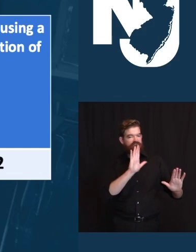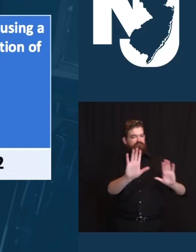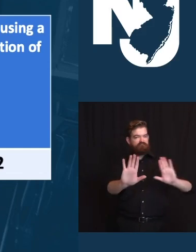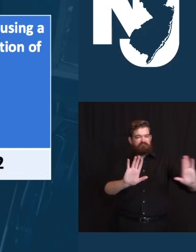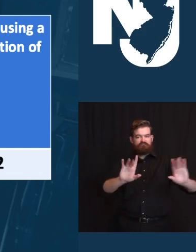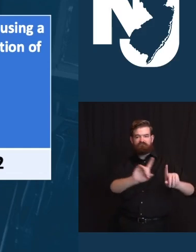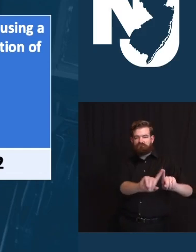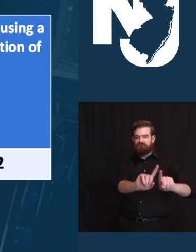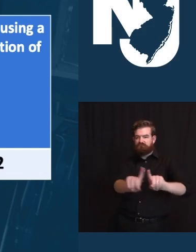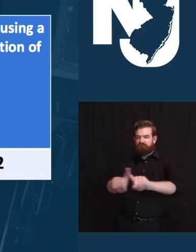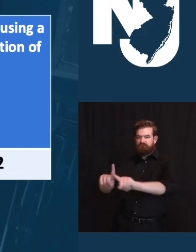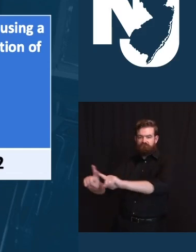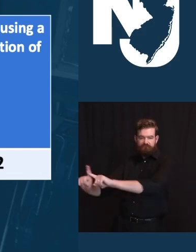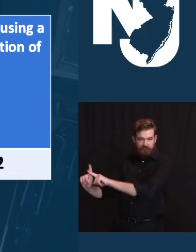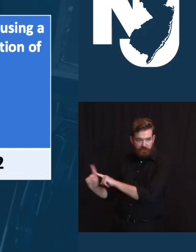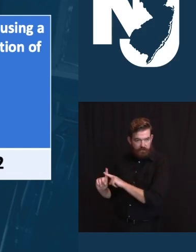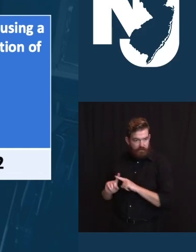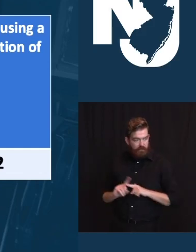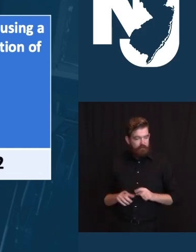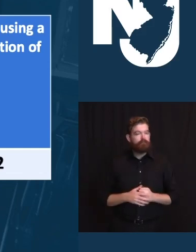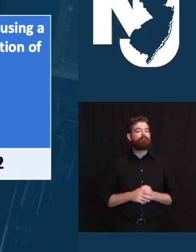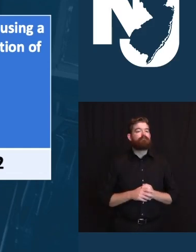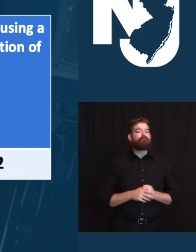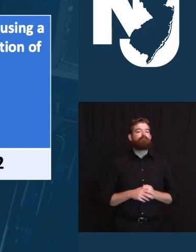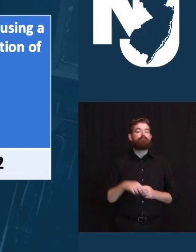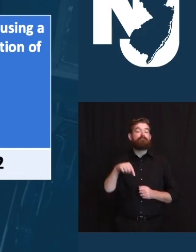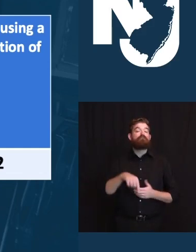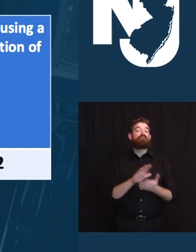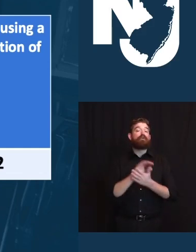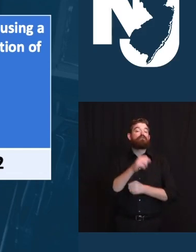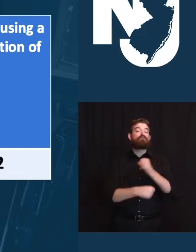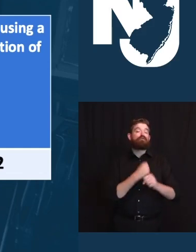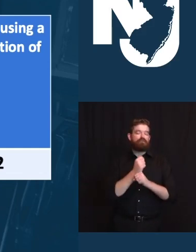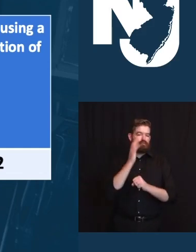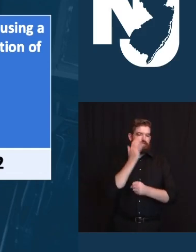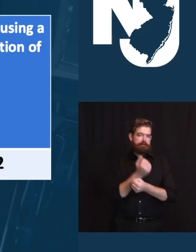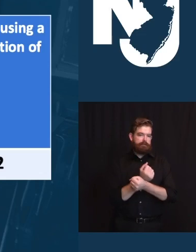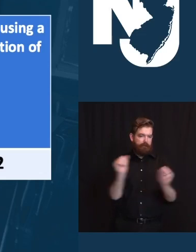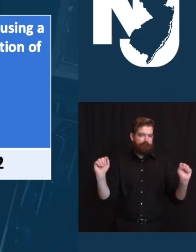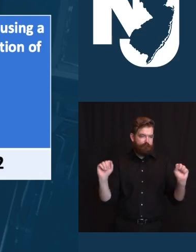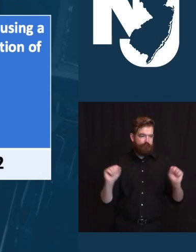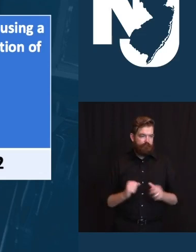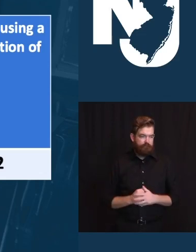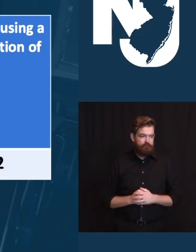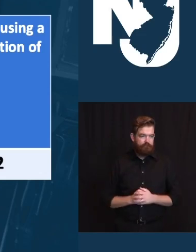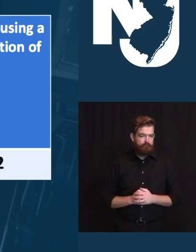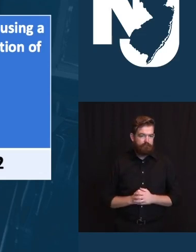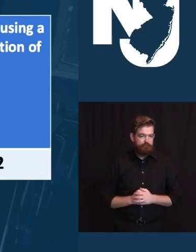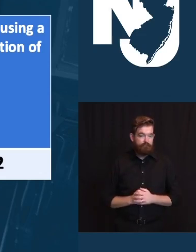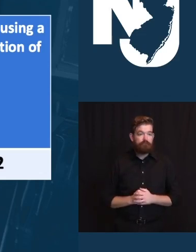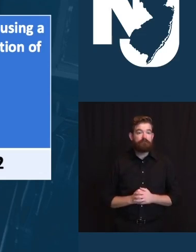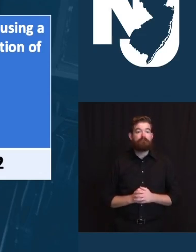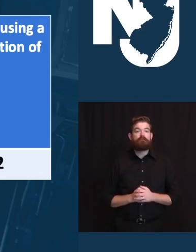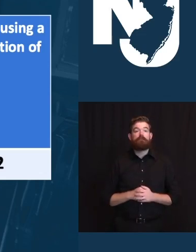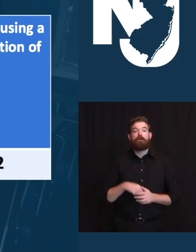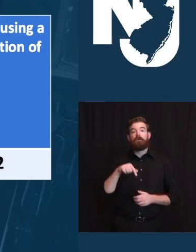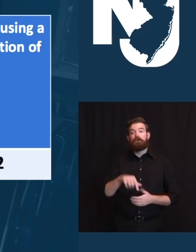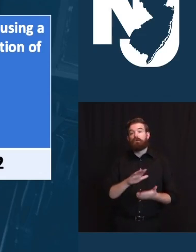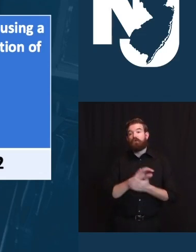off to a safe start. Again, it's a school year unlike any other. Please know, folks, don't